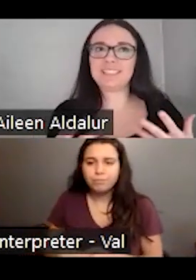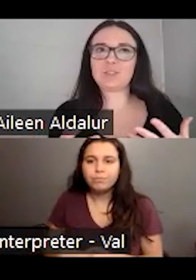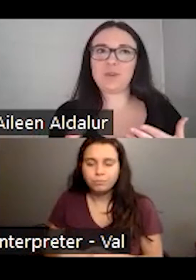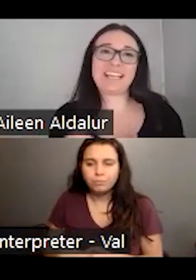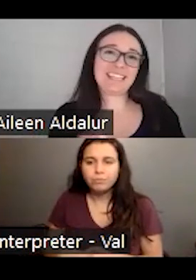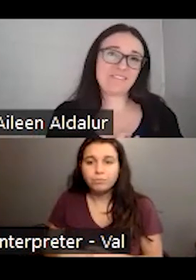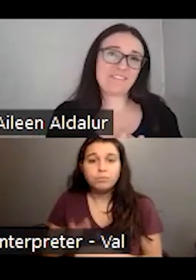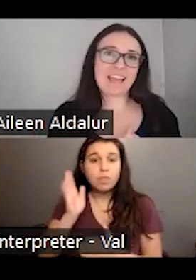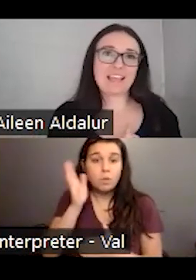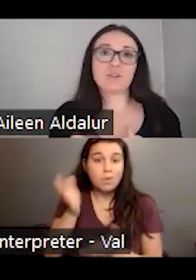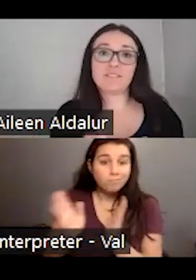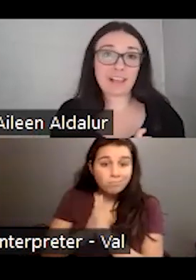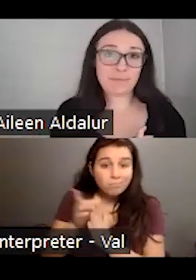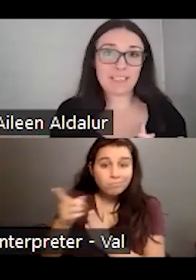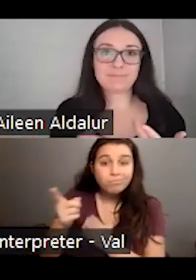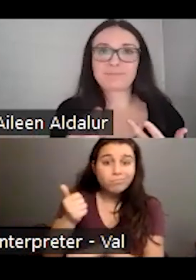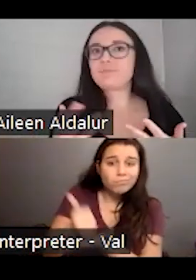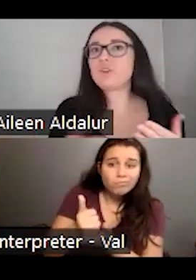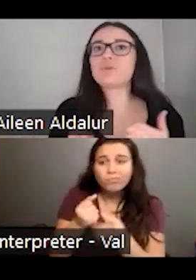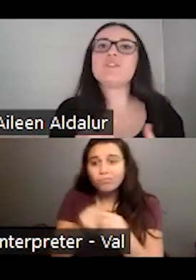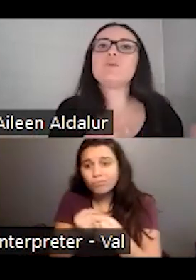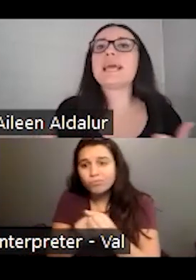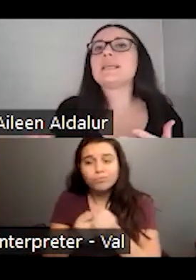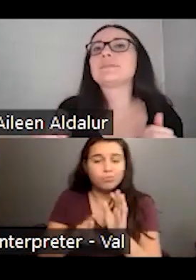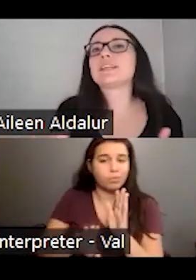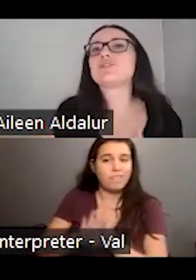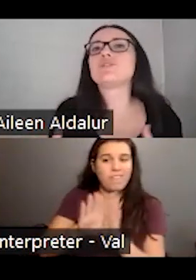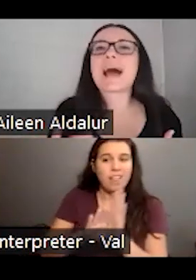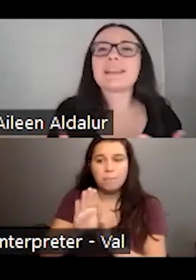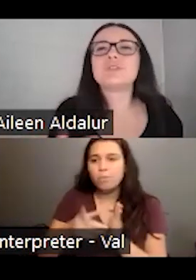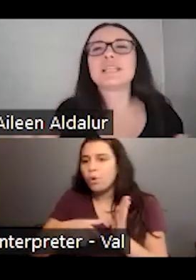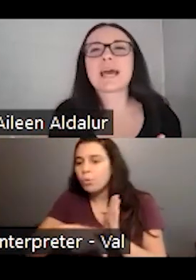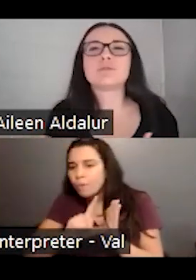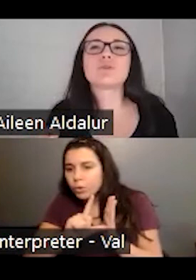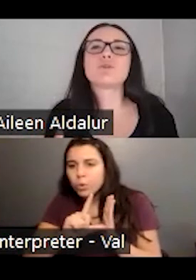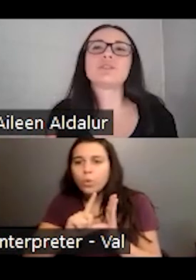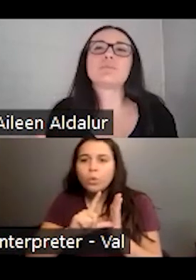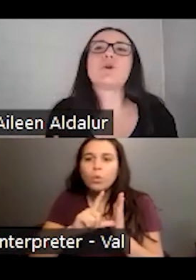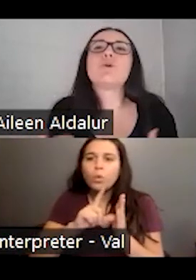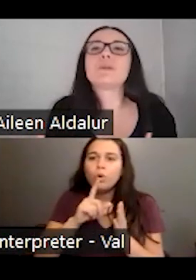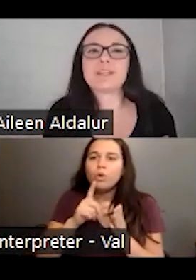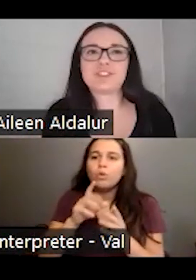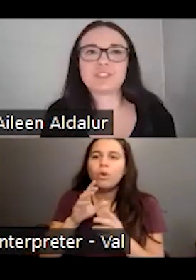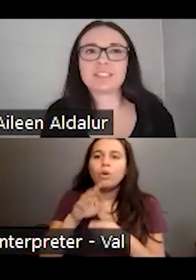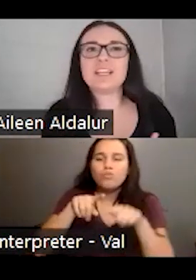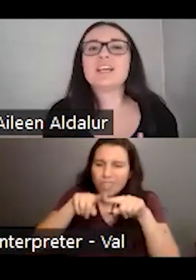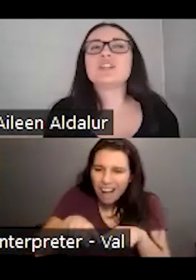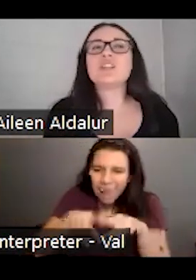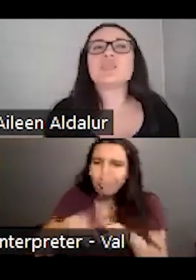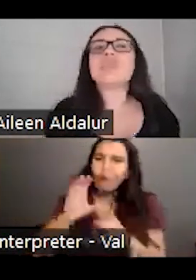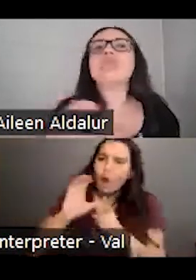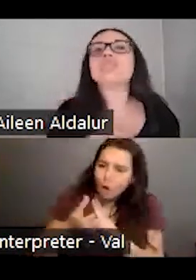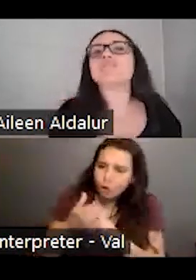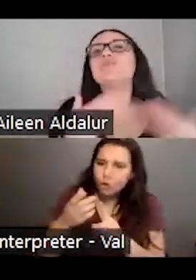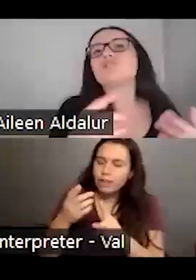to assist with identifying or developing, reviewing any potential valid, reliable, culturally appropriate measures